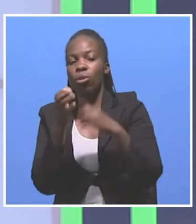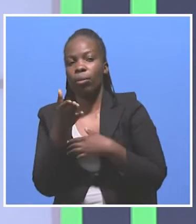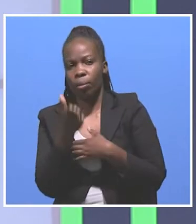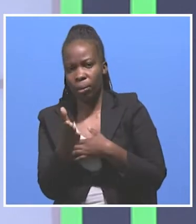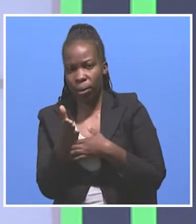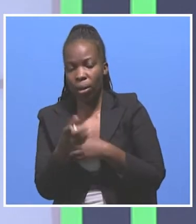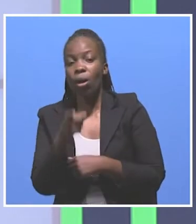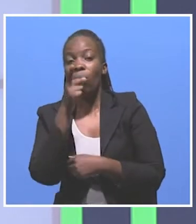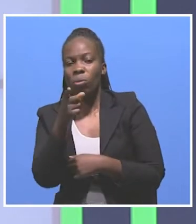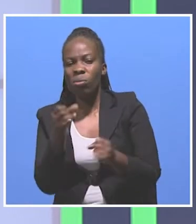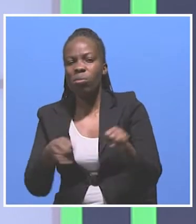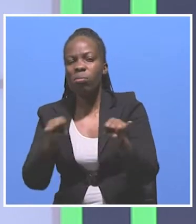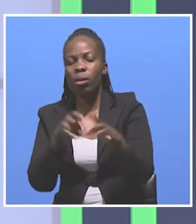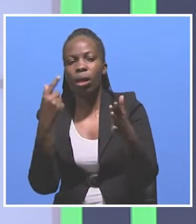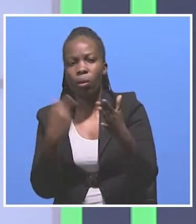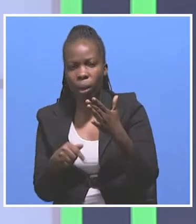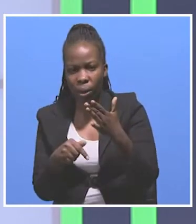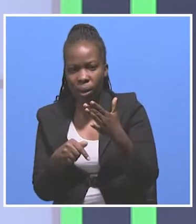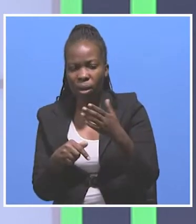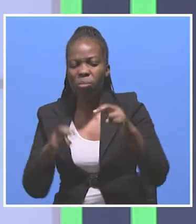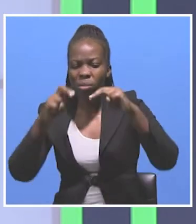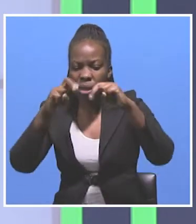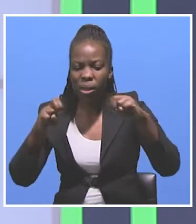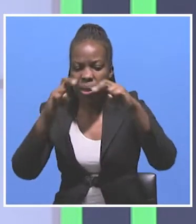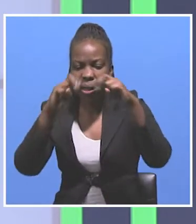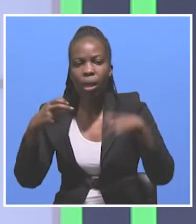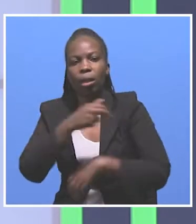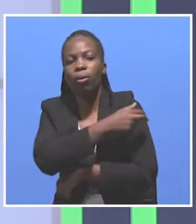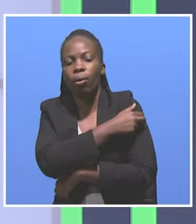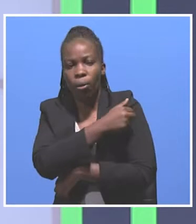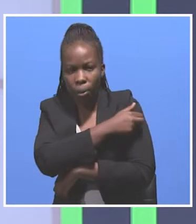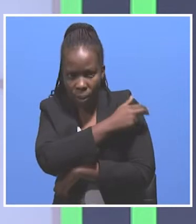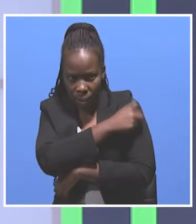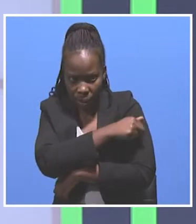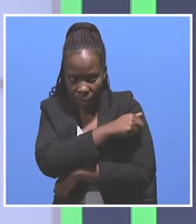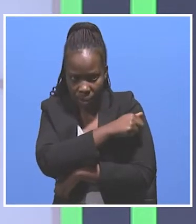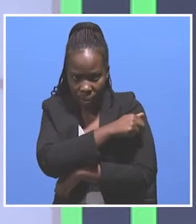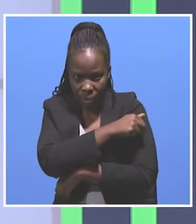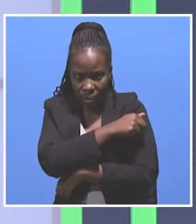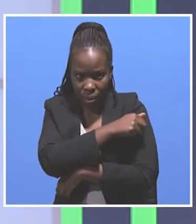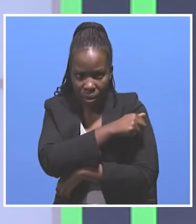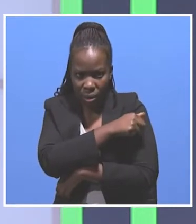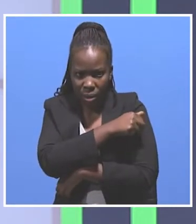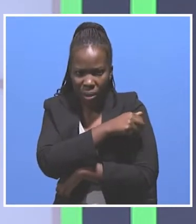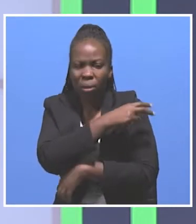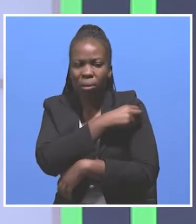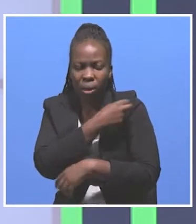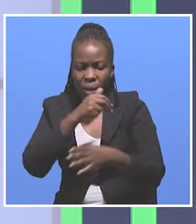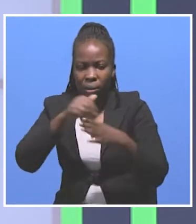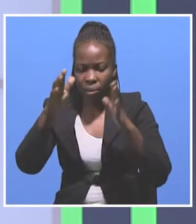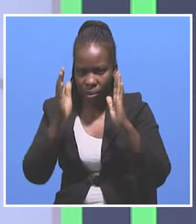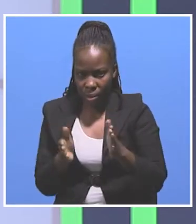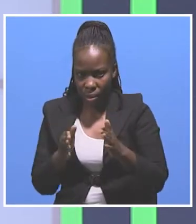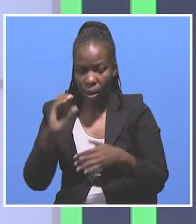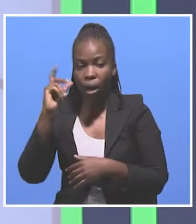thing is the close monitoring that you do at a facility that has specialists like ourselves.